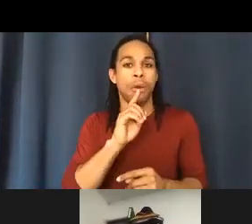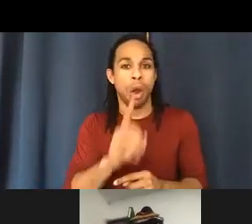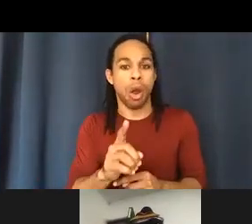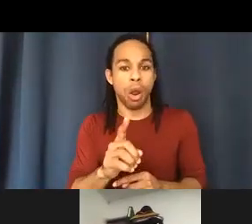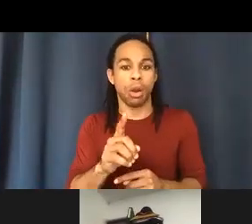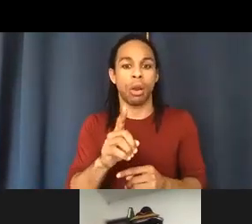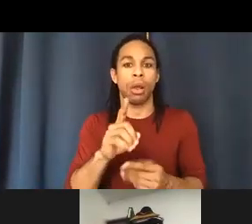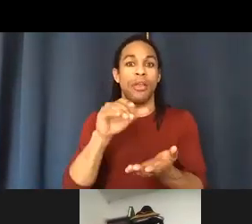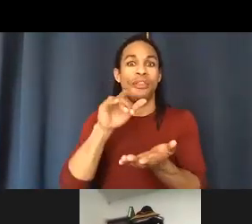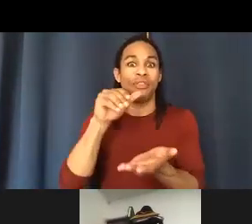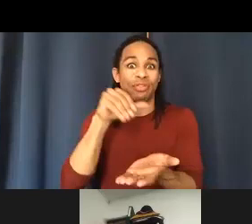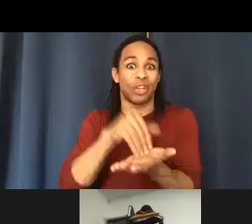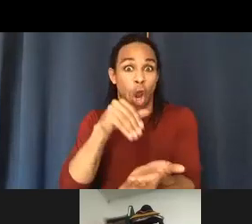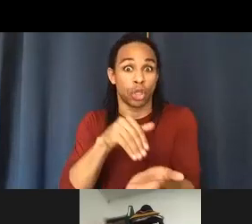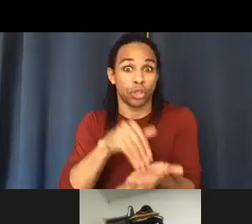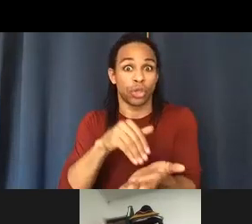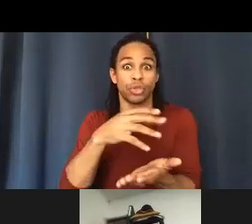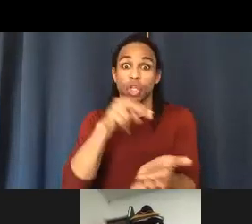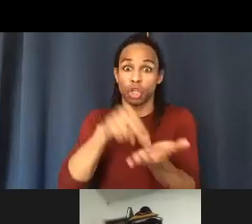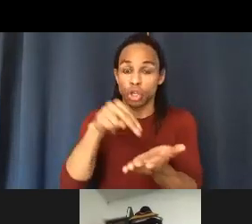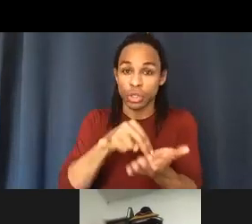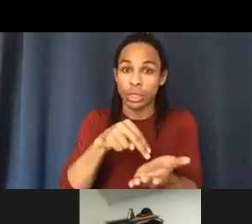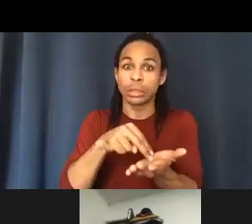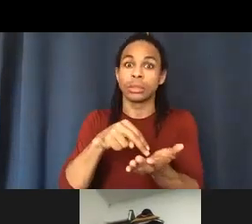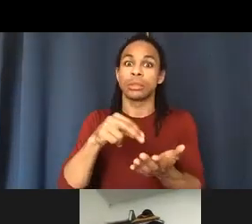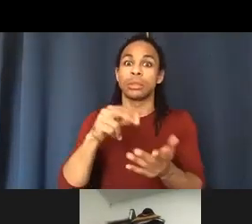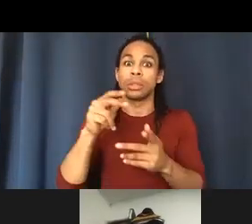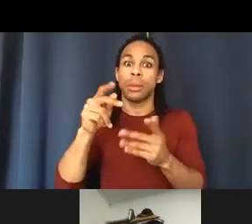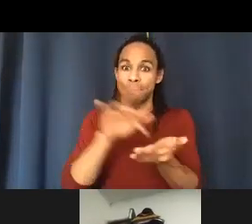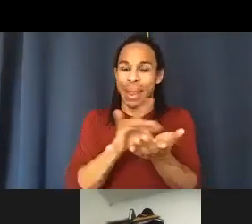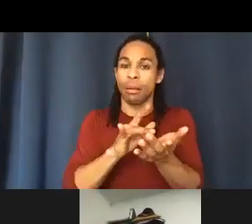And that includes also all the health professionals that I've also mentioned.